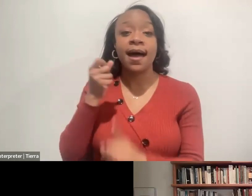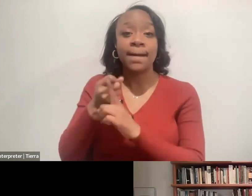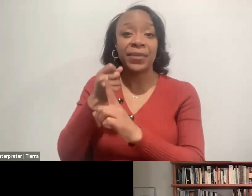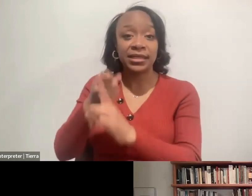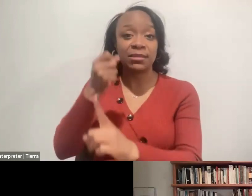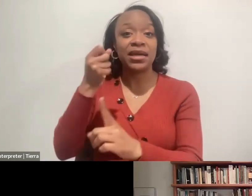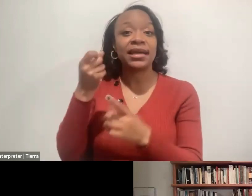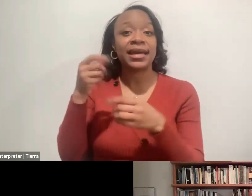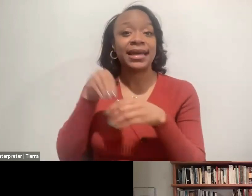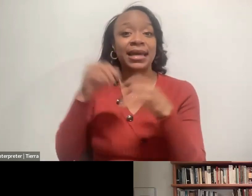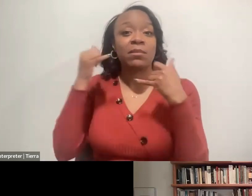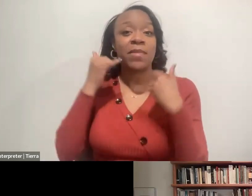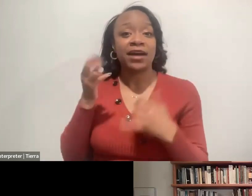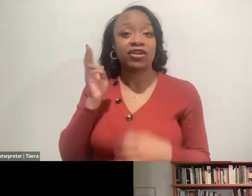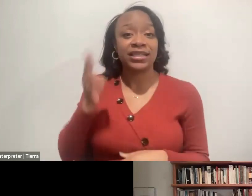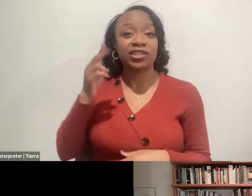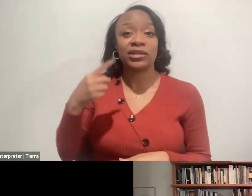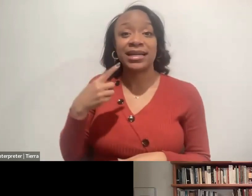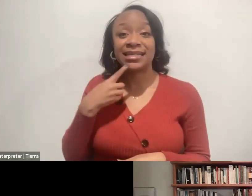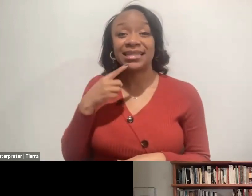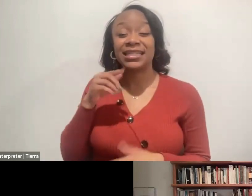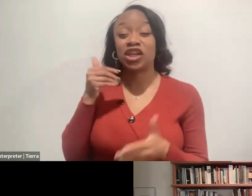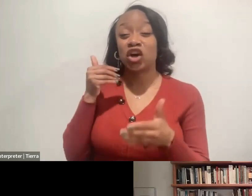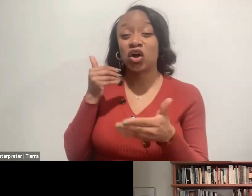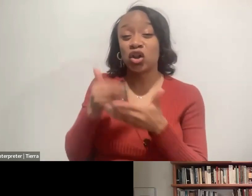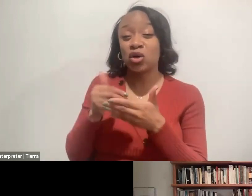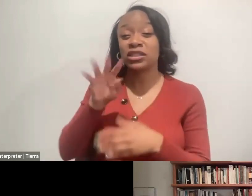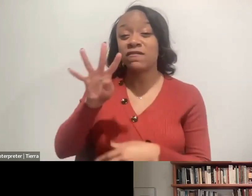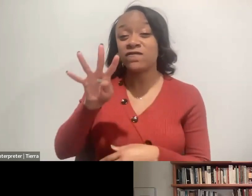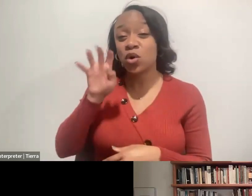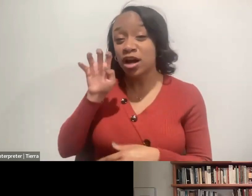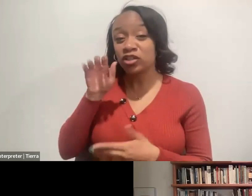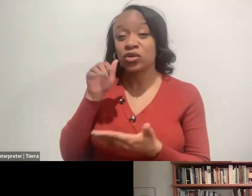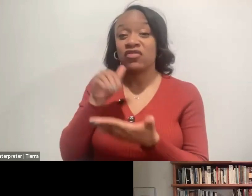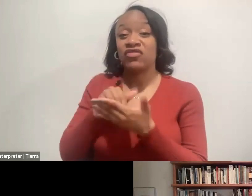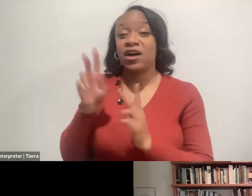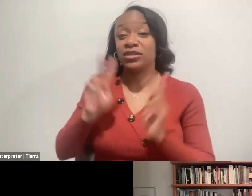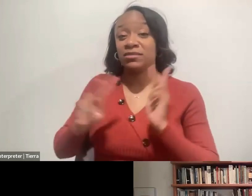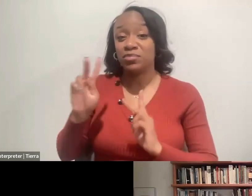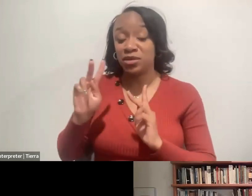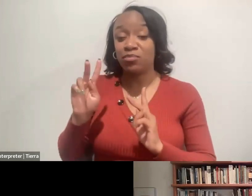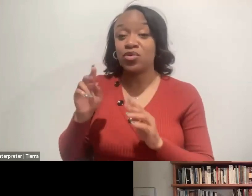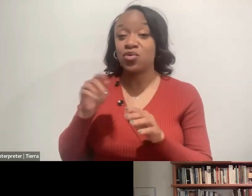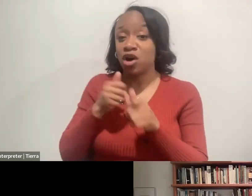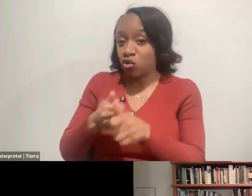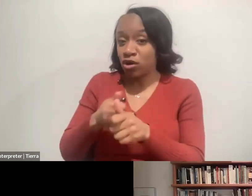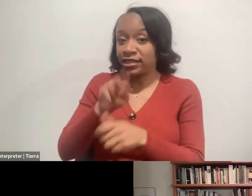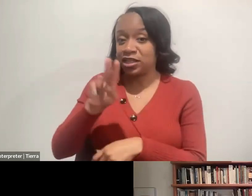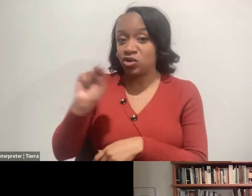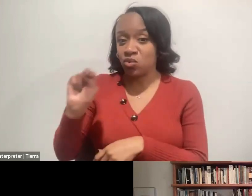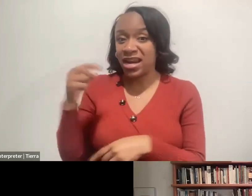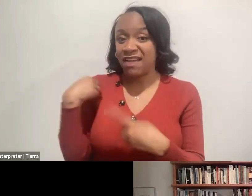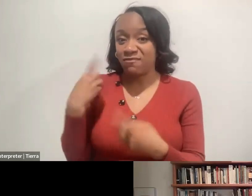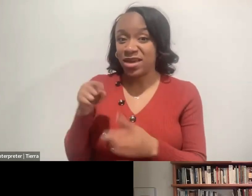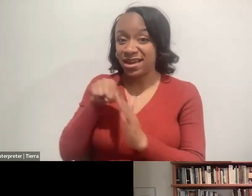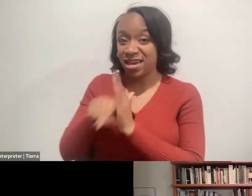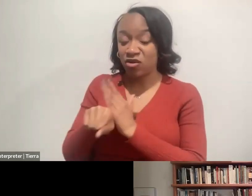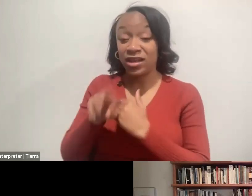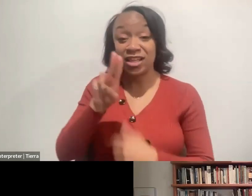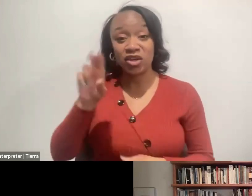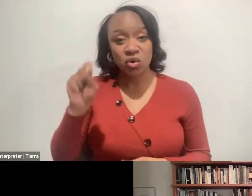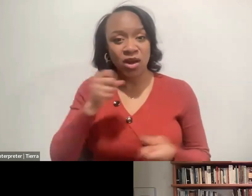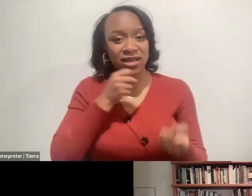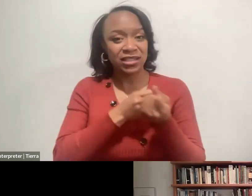The UN says close to 400,000 people who have been killed in the last 8 years. The US involved with supporting